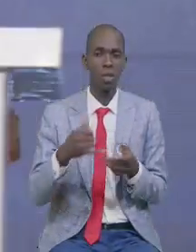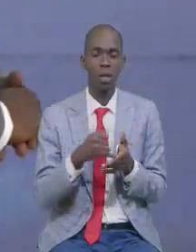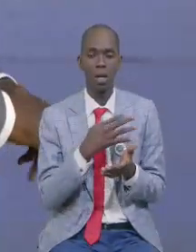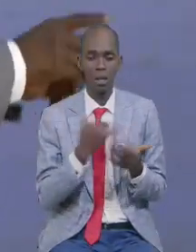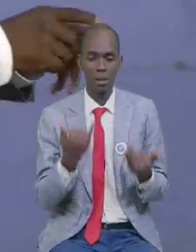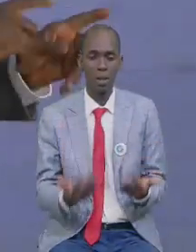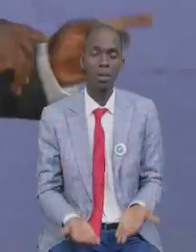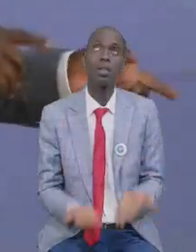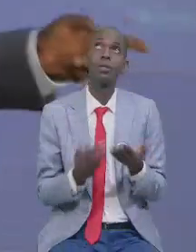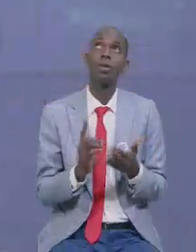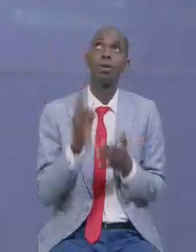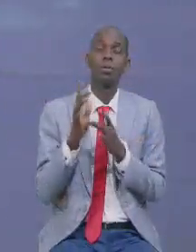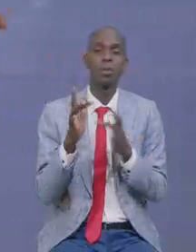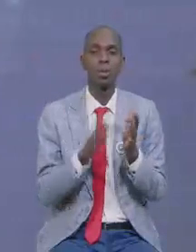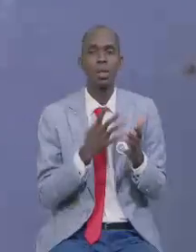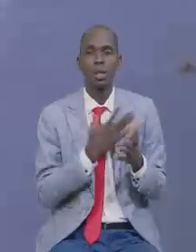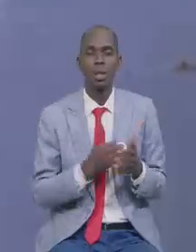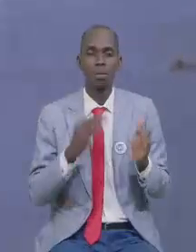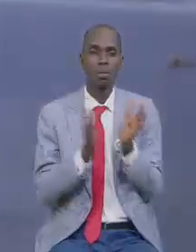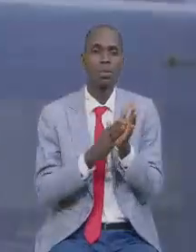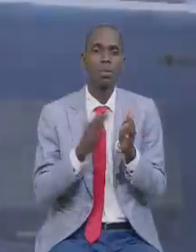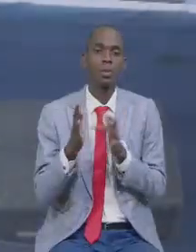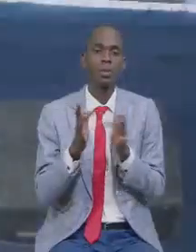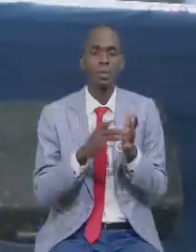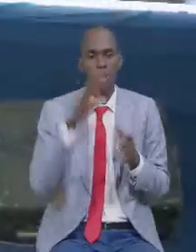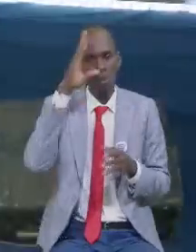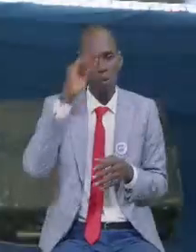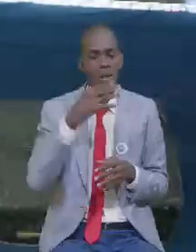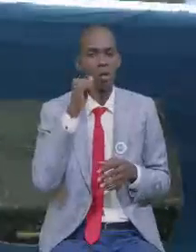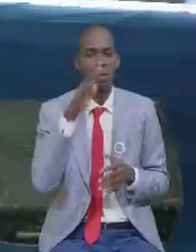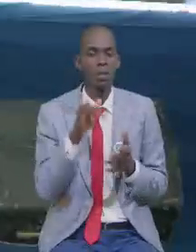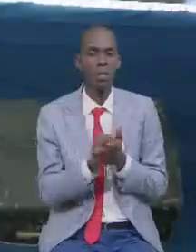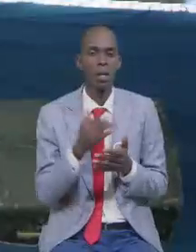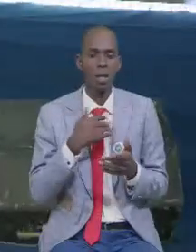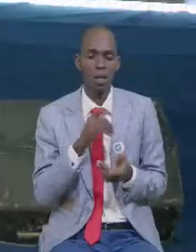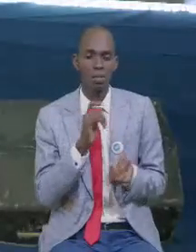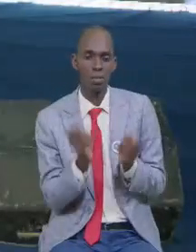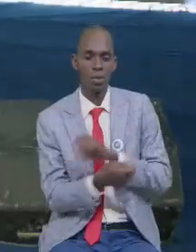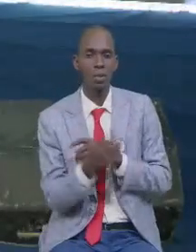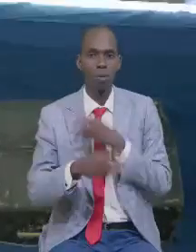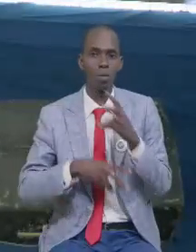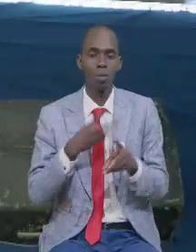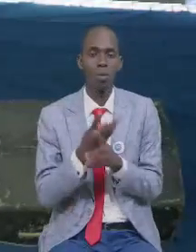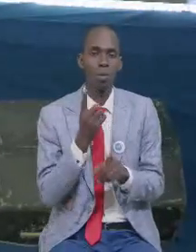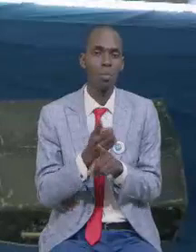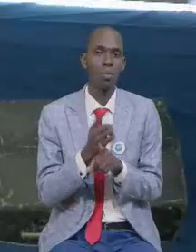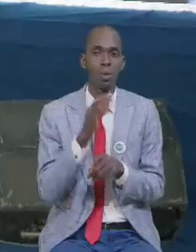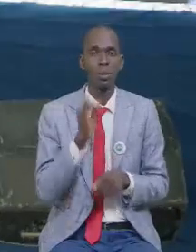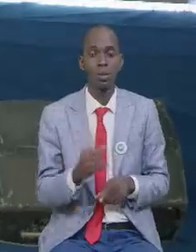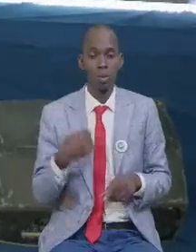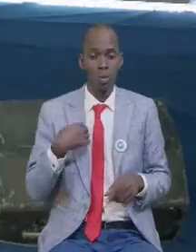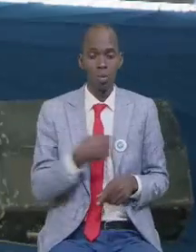exalted Jesus. The men, the women that have turned the world upside down are come hither us, and we are going to all